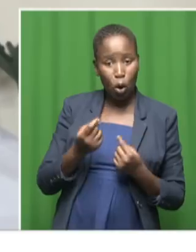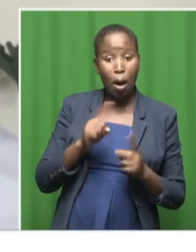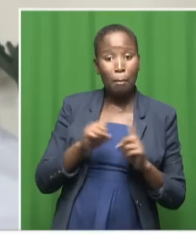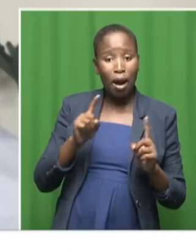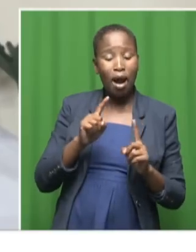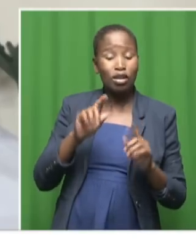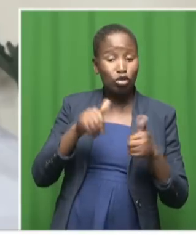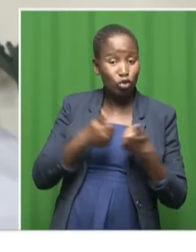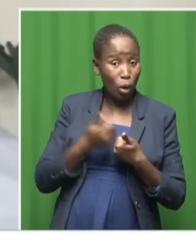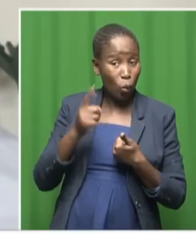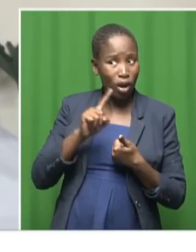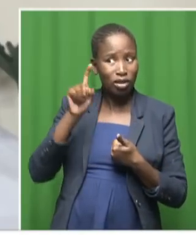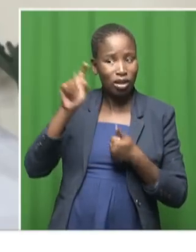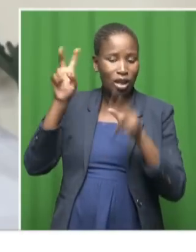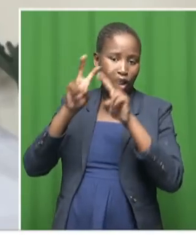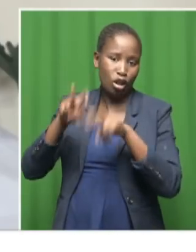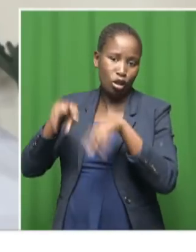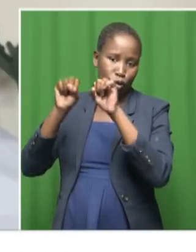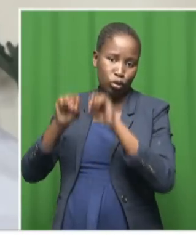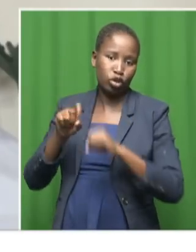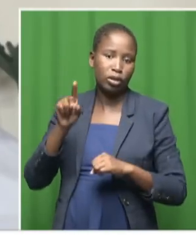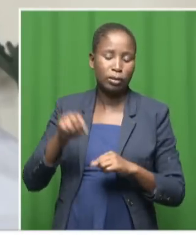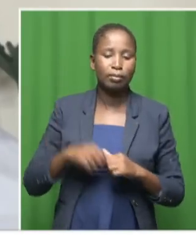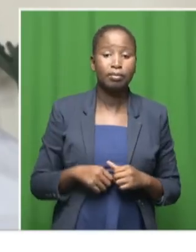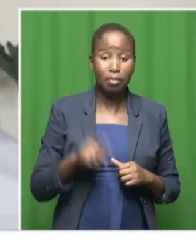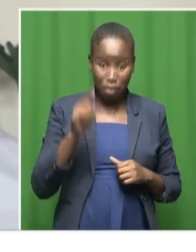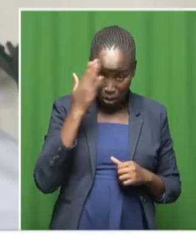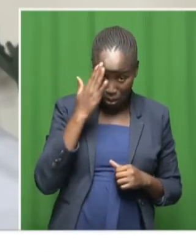an idea of when the water will be safe?